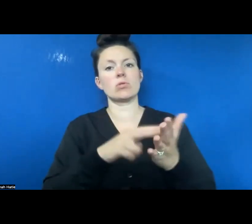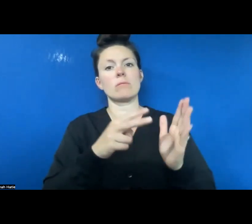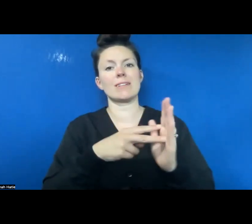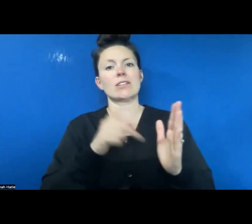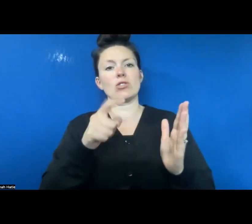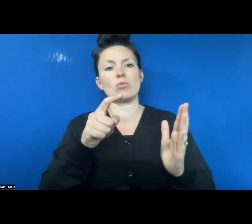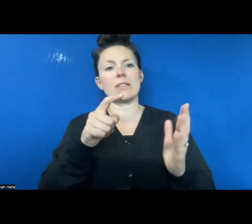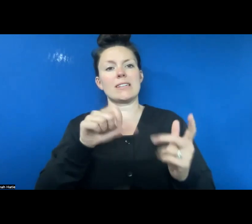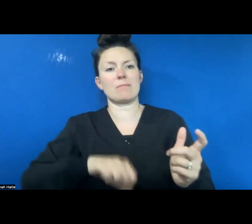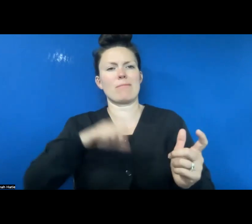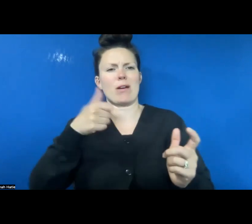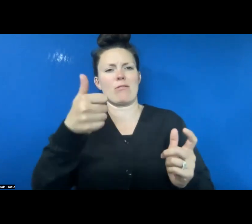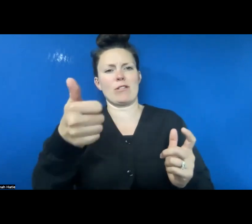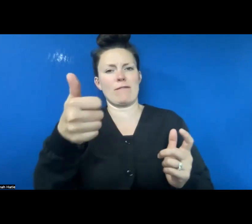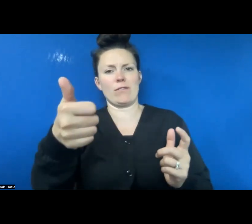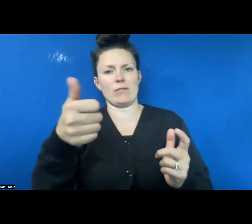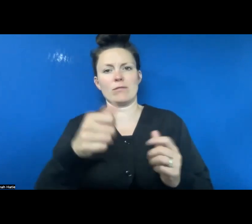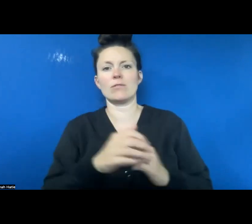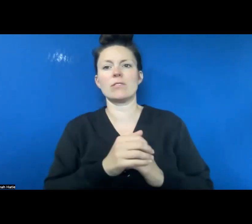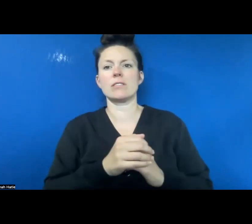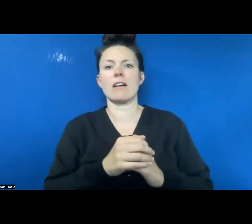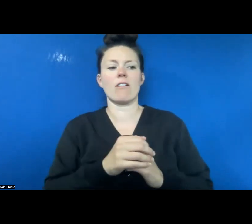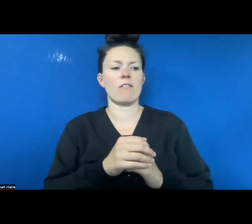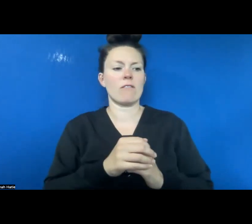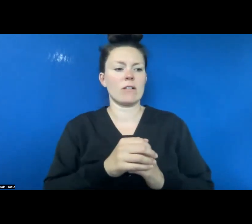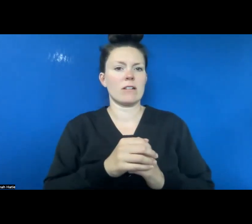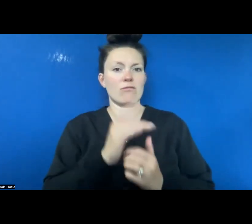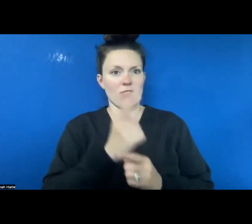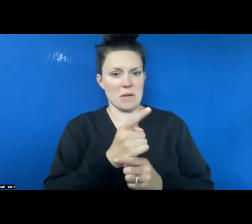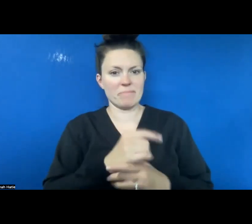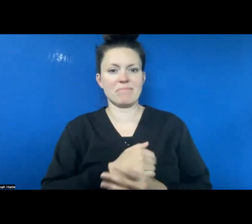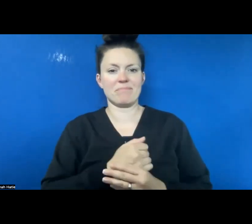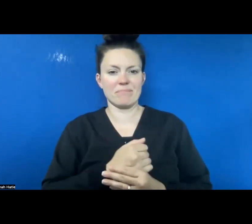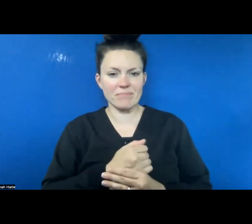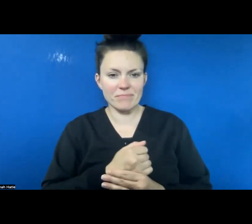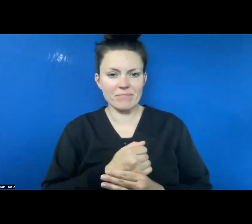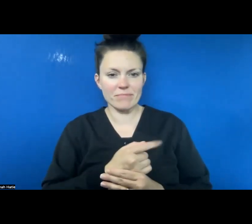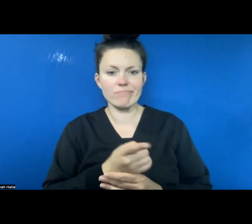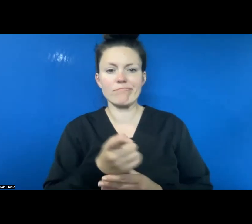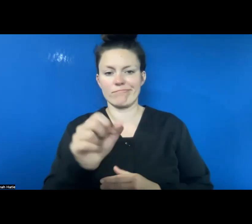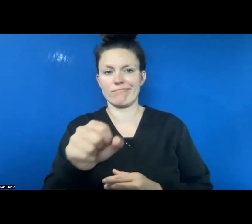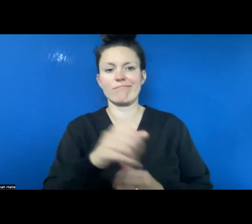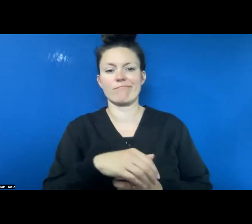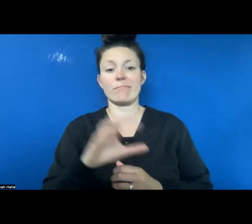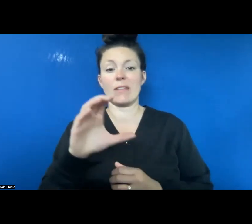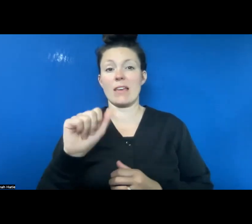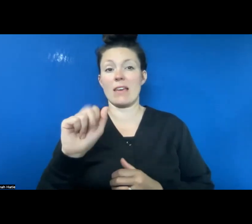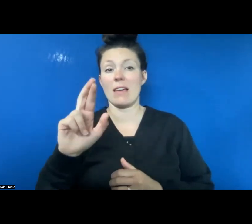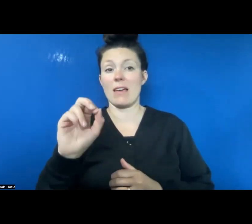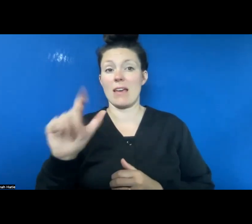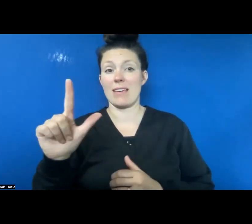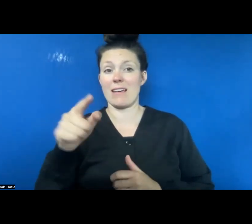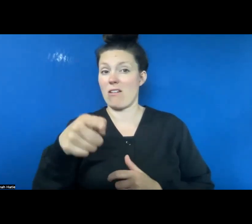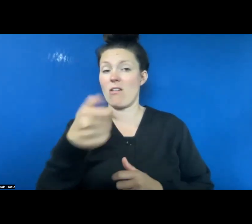you are. I always introduce my wife. Right. And, you know, Carol, there's a risk